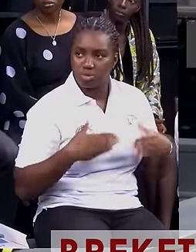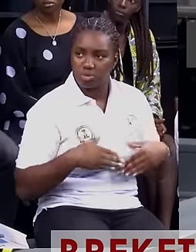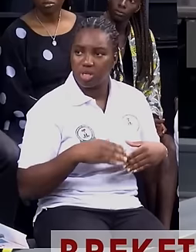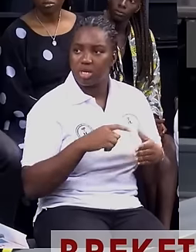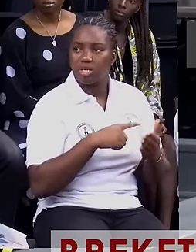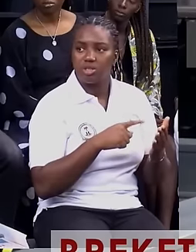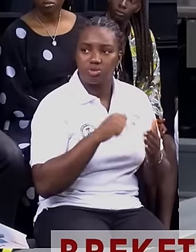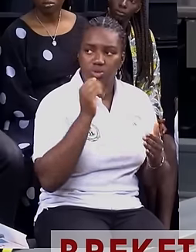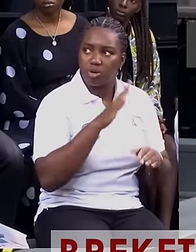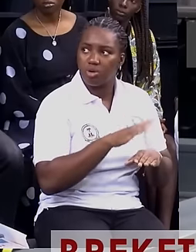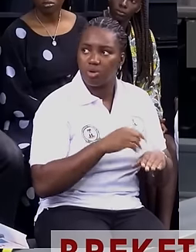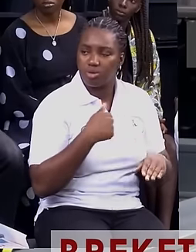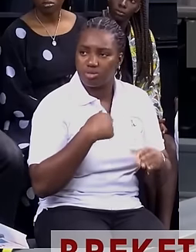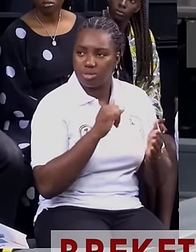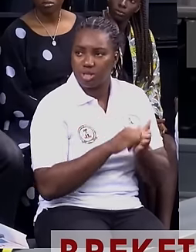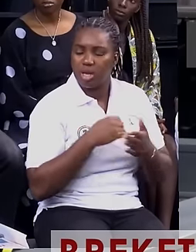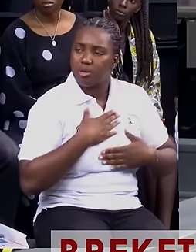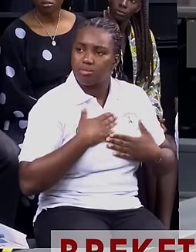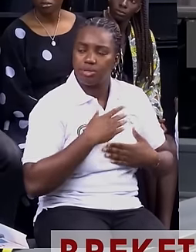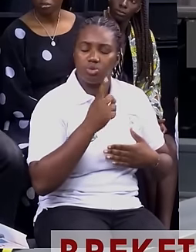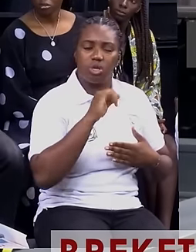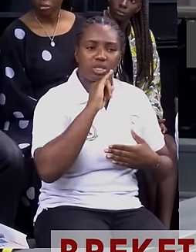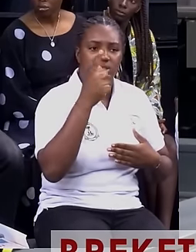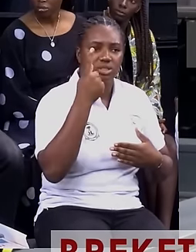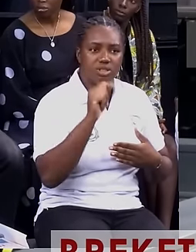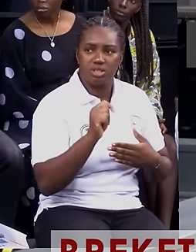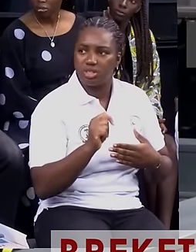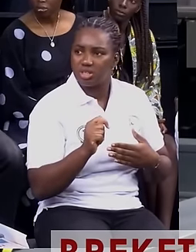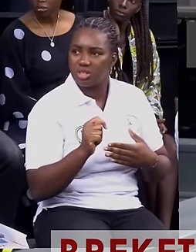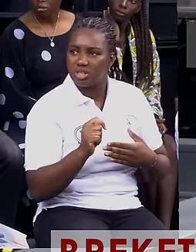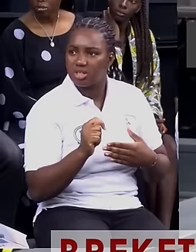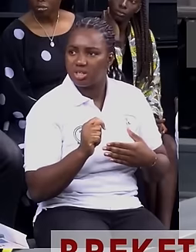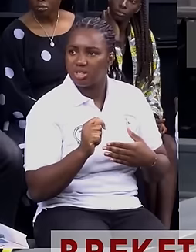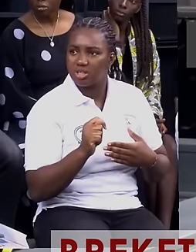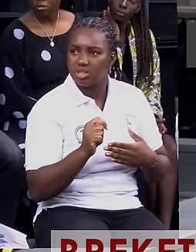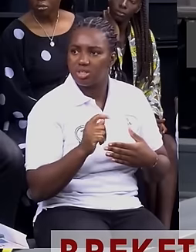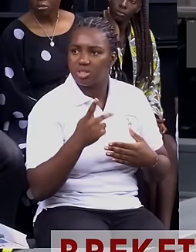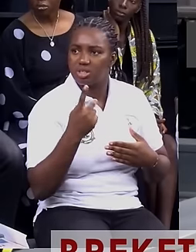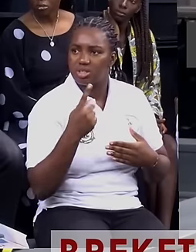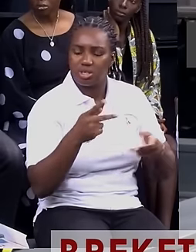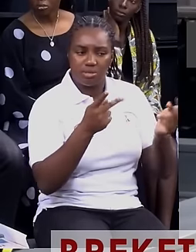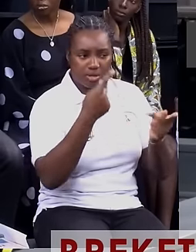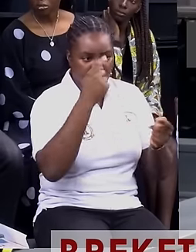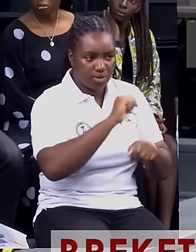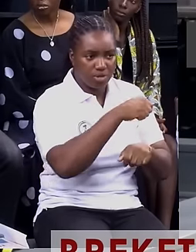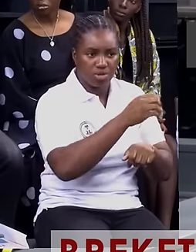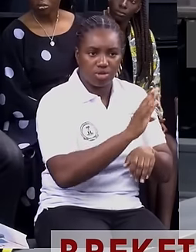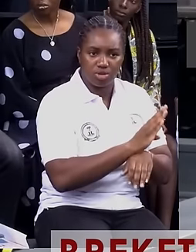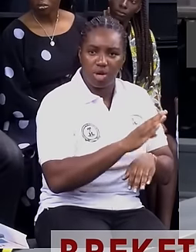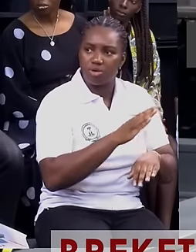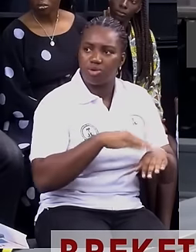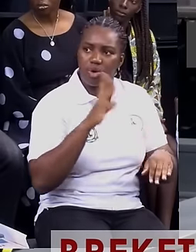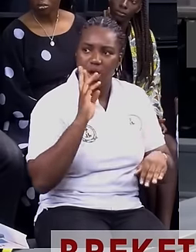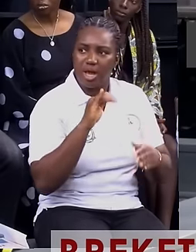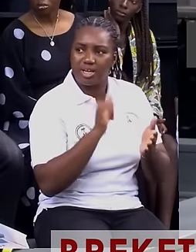she please, ma, where is the venue for the job? Where is the venue? And I said, don't go. They are kidnappers. Thank God you were able to get her. Don't go. She